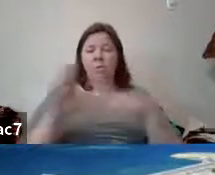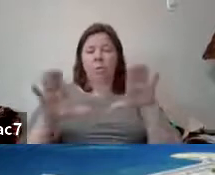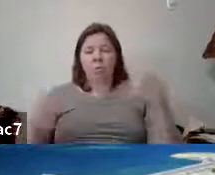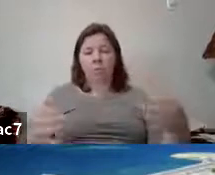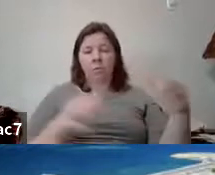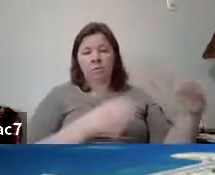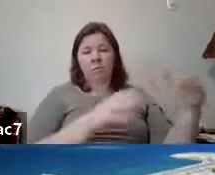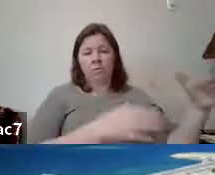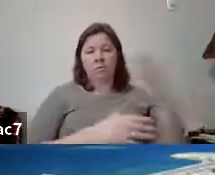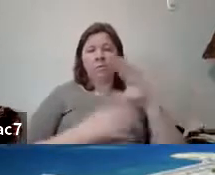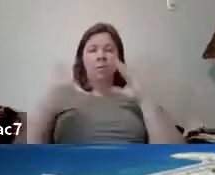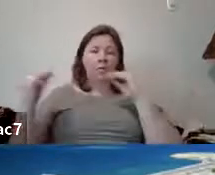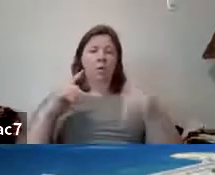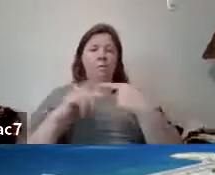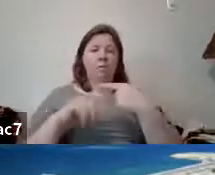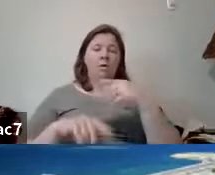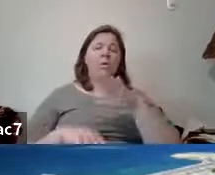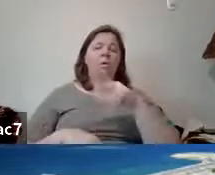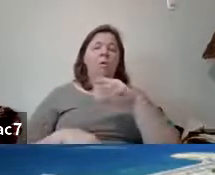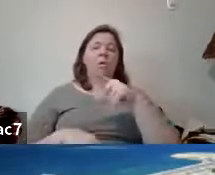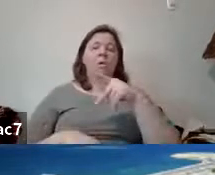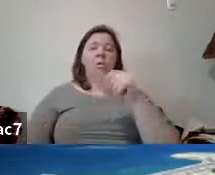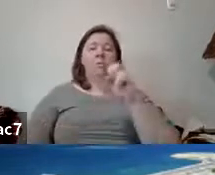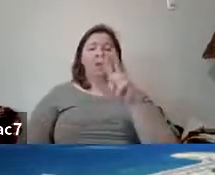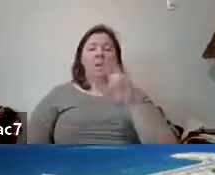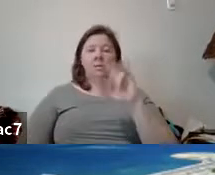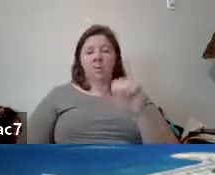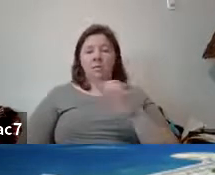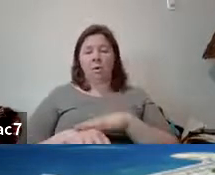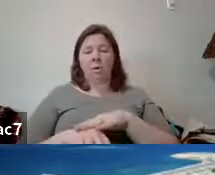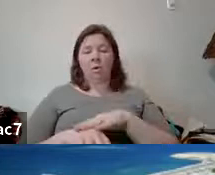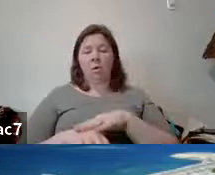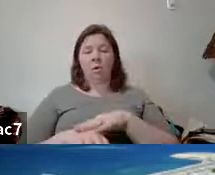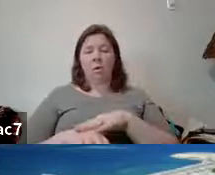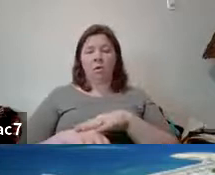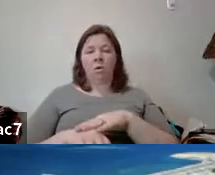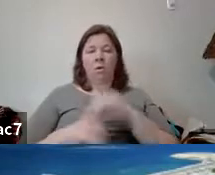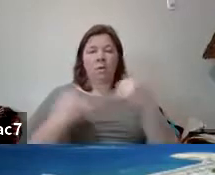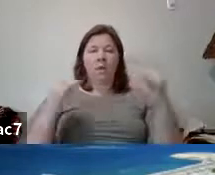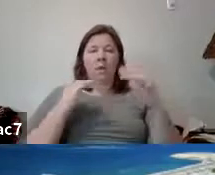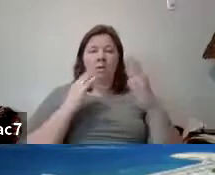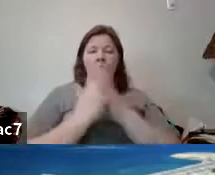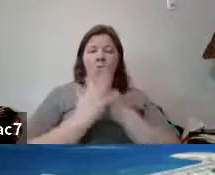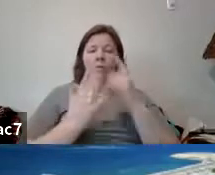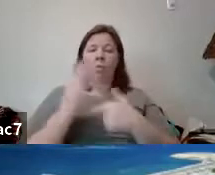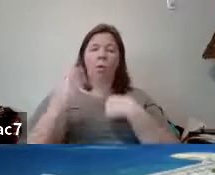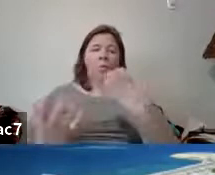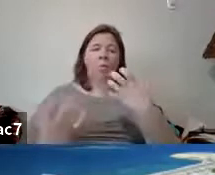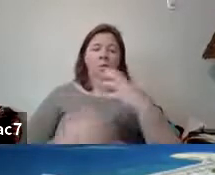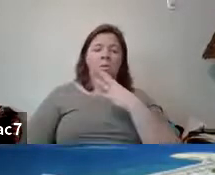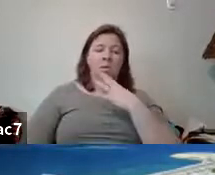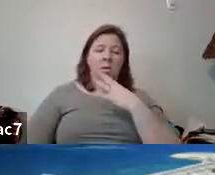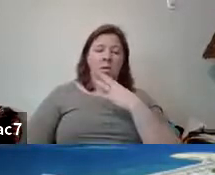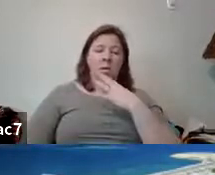he talked about ONPASSIVE and traffic for 2021. So this is what I want to say. If you